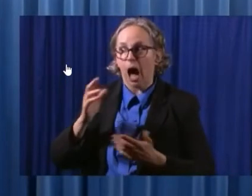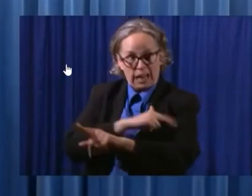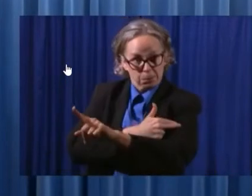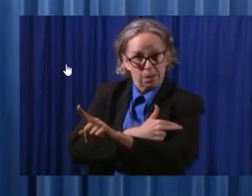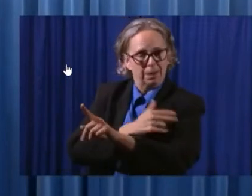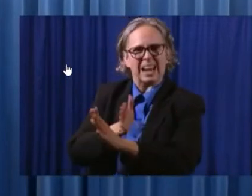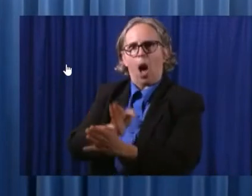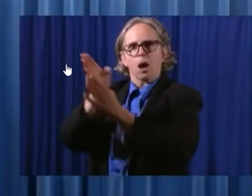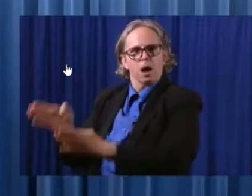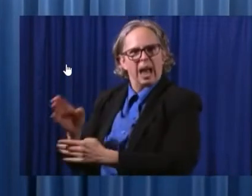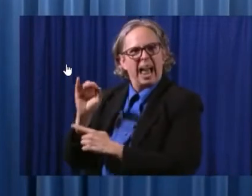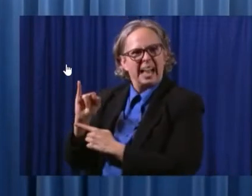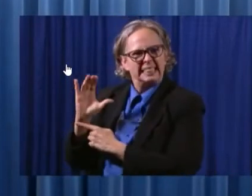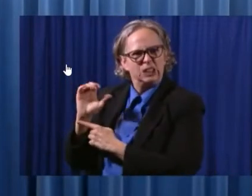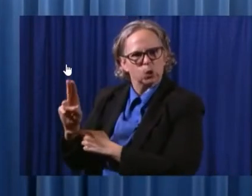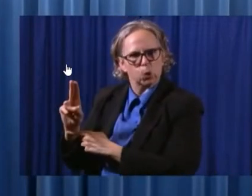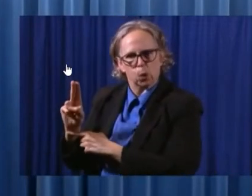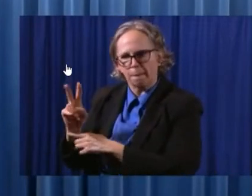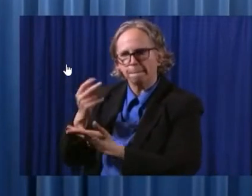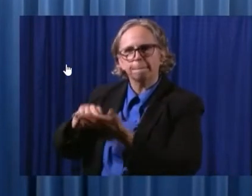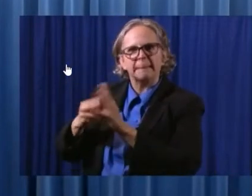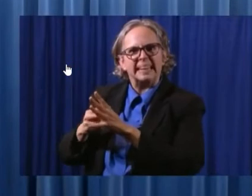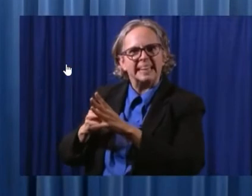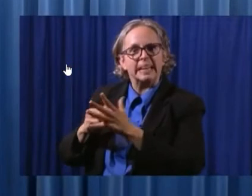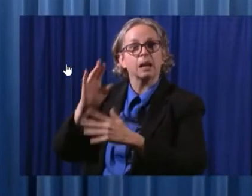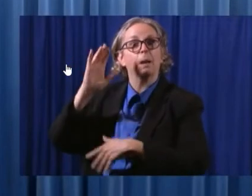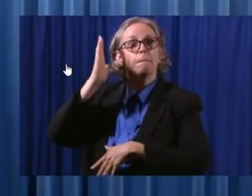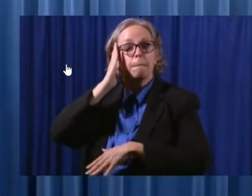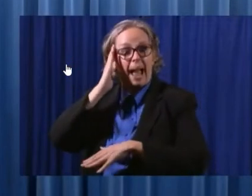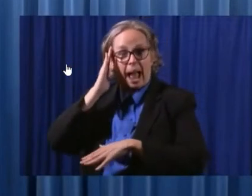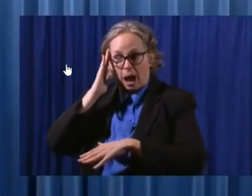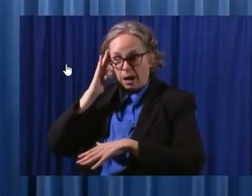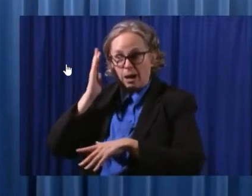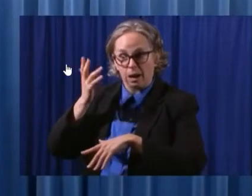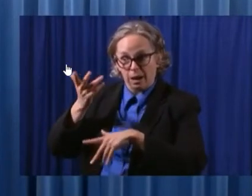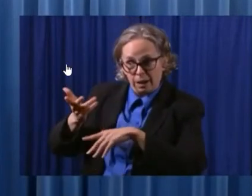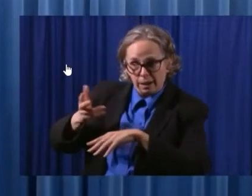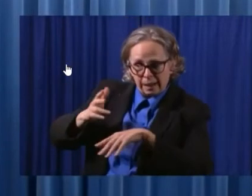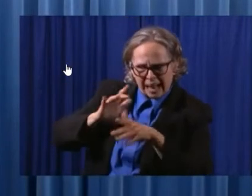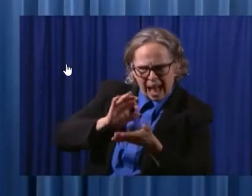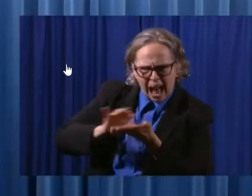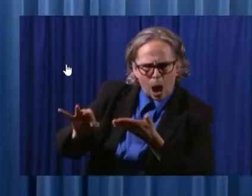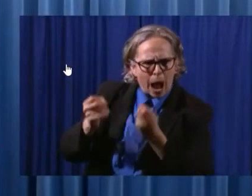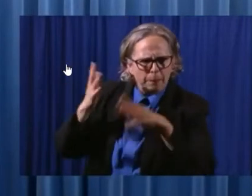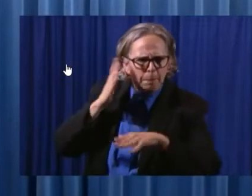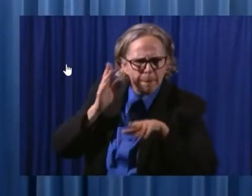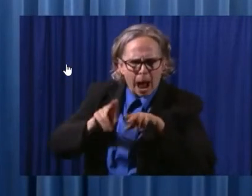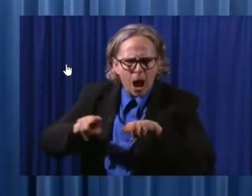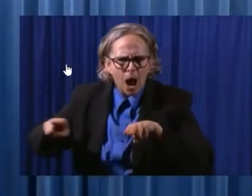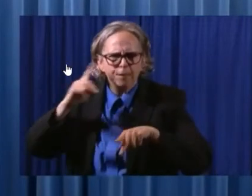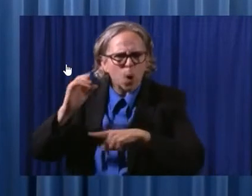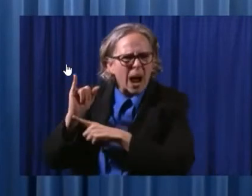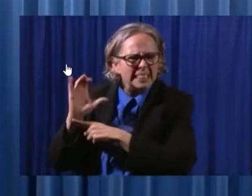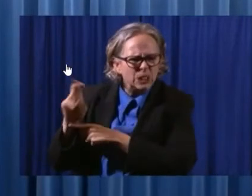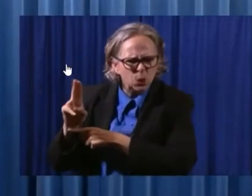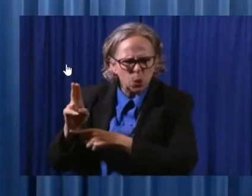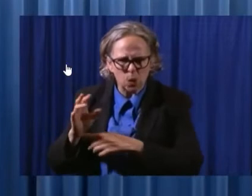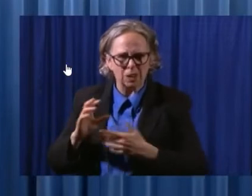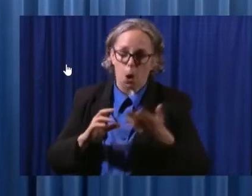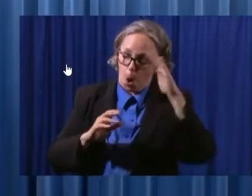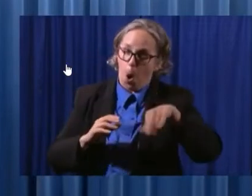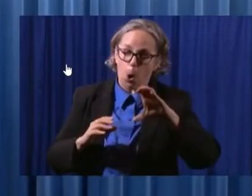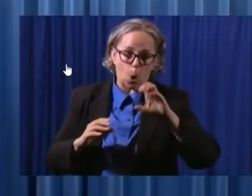challenges of treating COVID-19 patients is the long period of hospital care or ICU care that is often required. While new hospital admissions tell